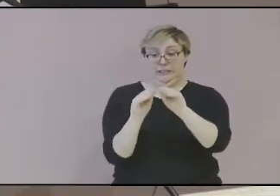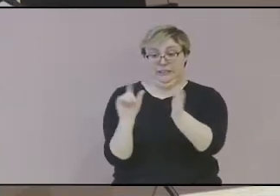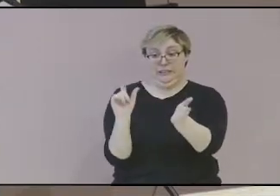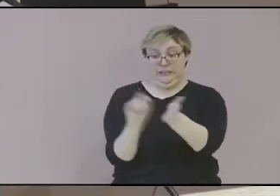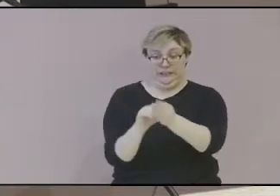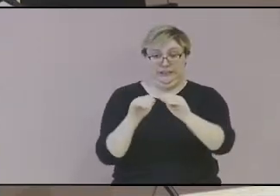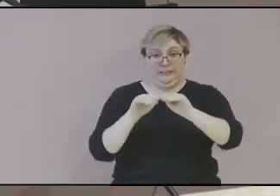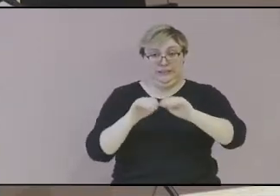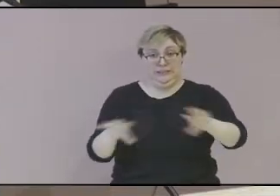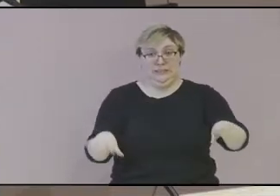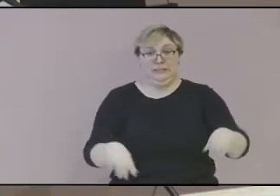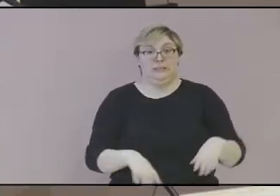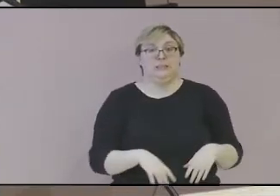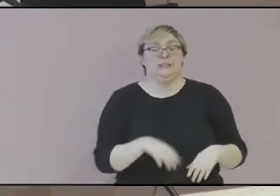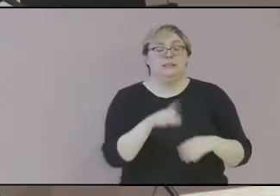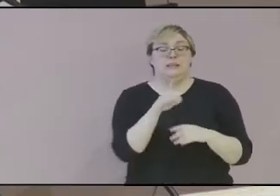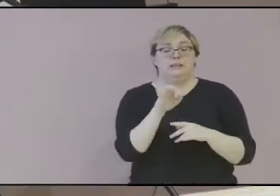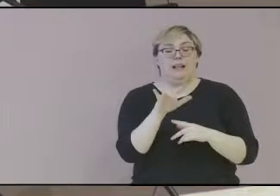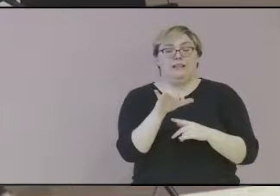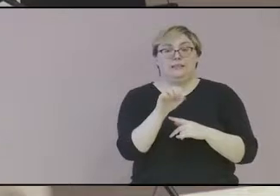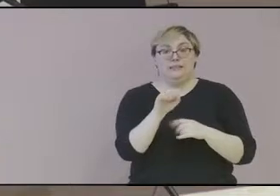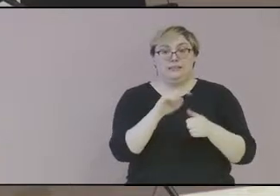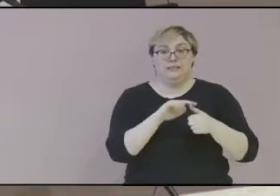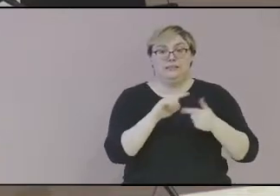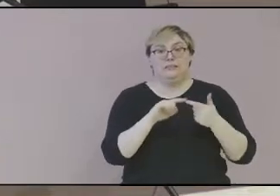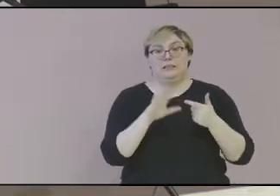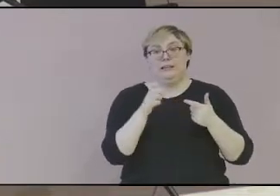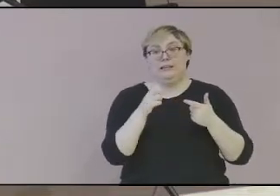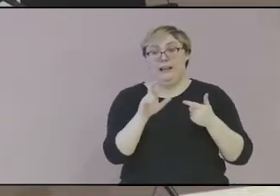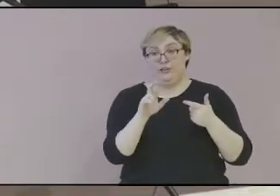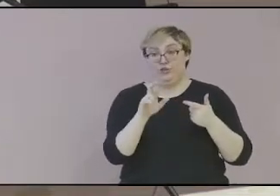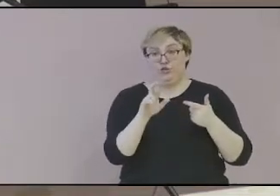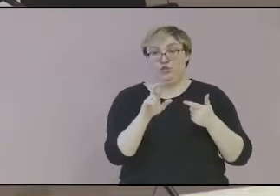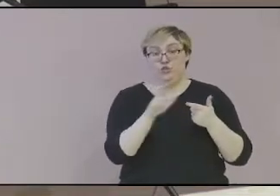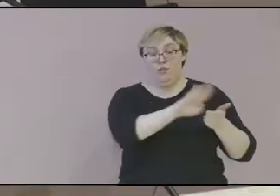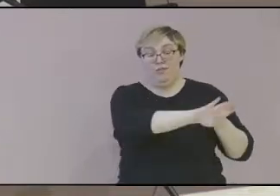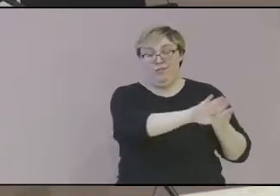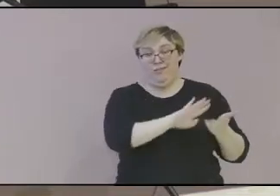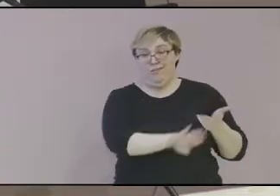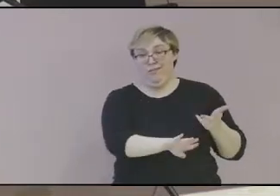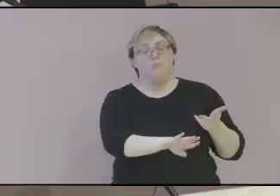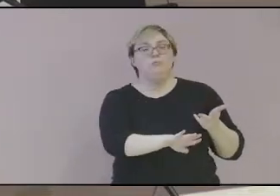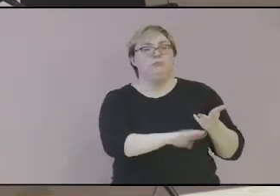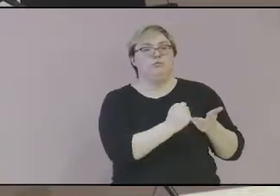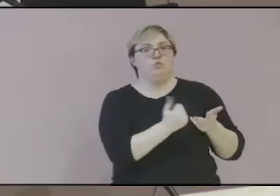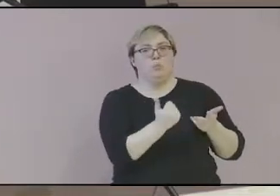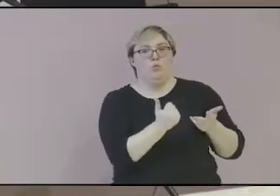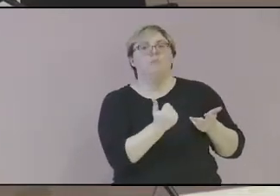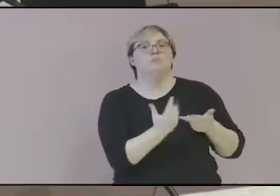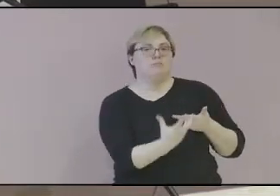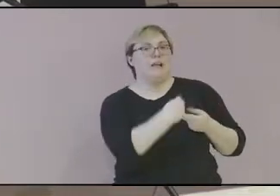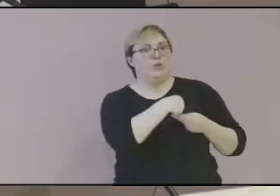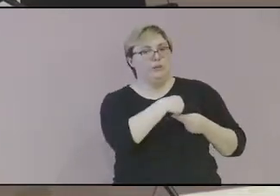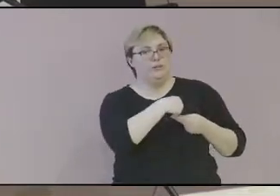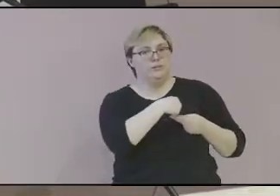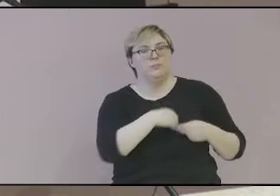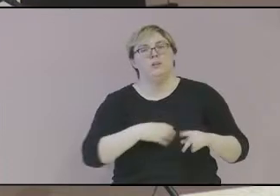exclusion criteria. There was a lot of pushback on those two issues. They also included new pediatric protocols.